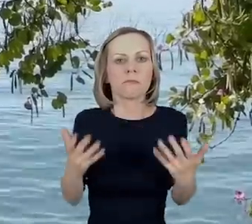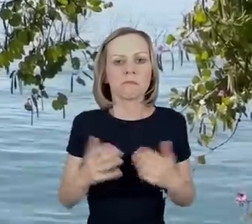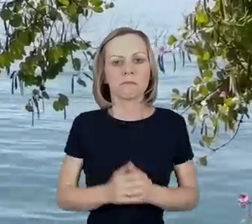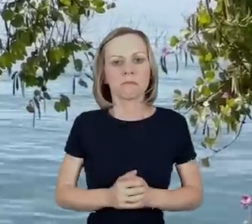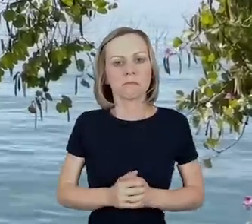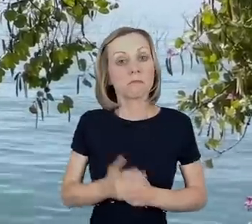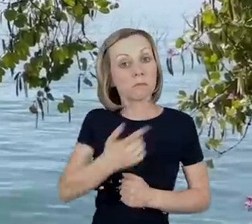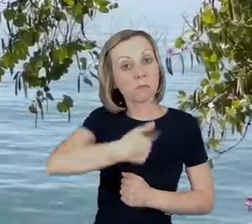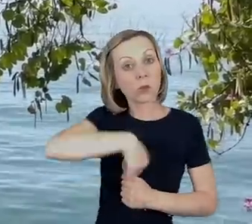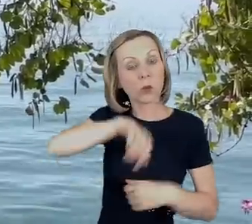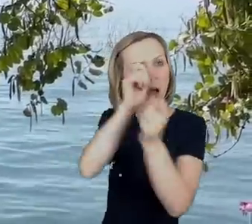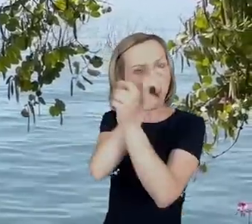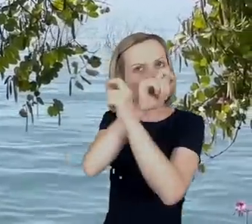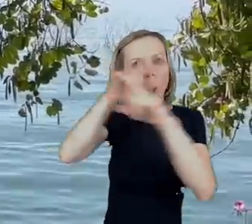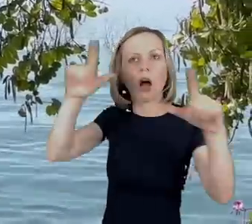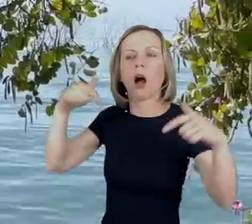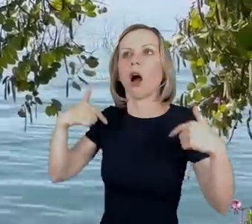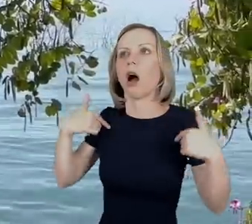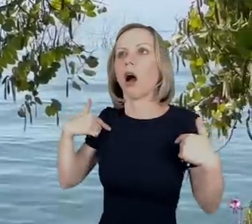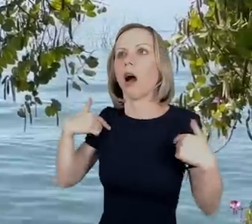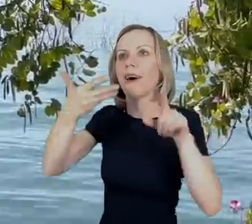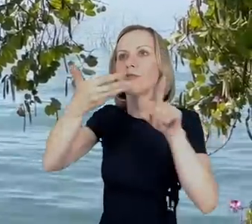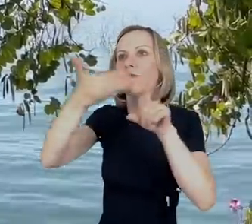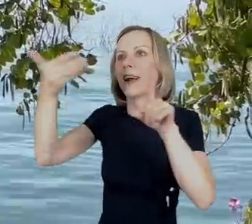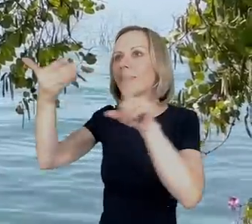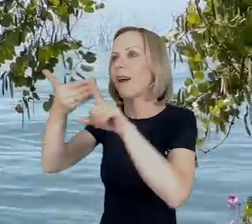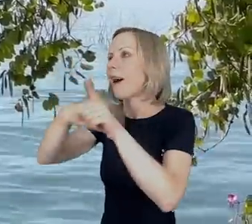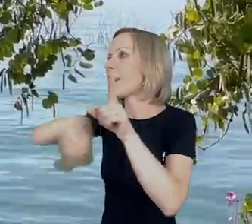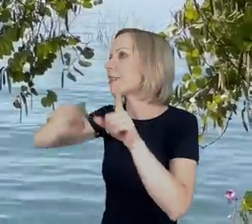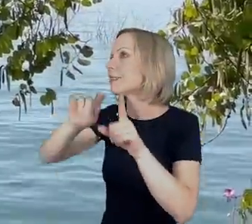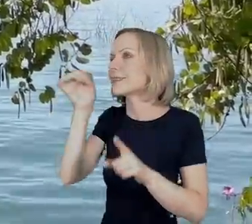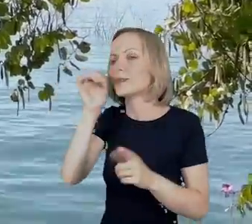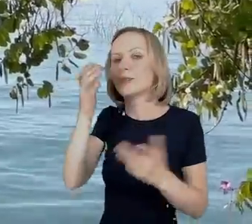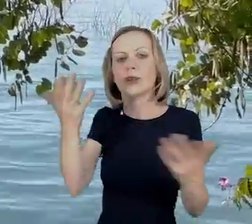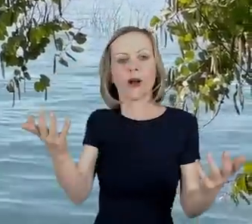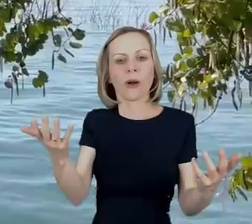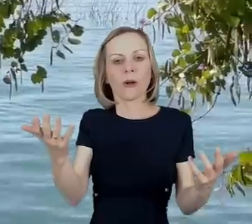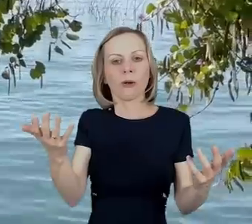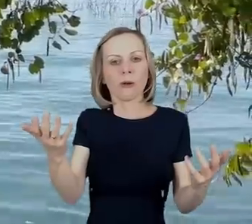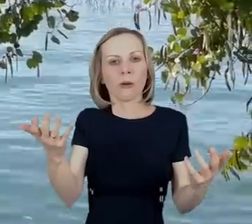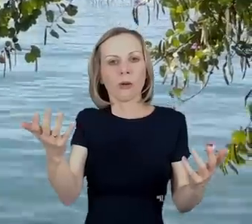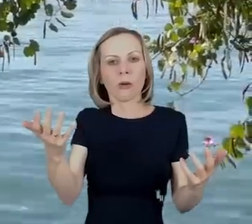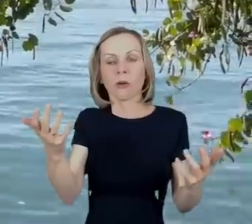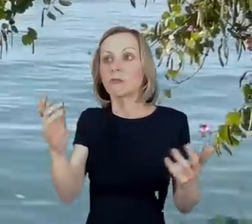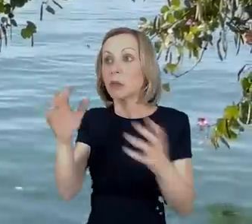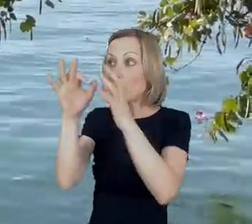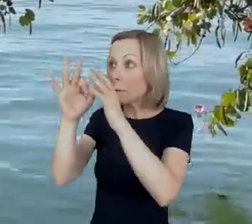already present with us. If only we open our eyes and see.